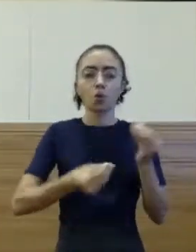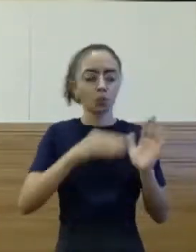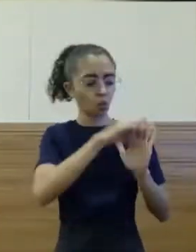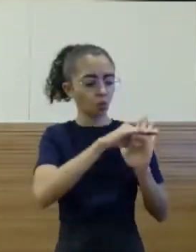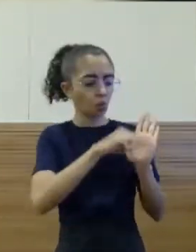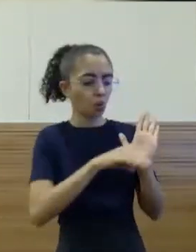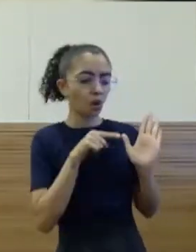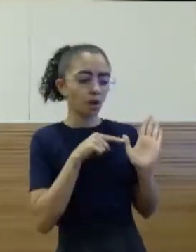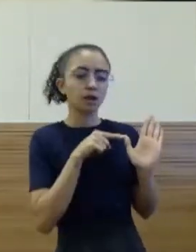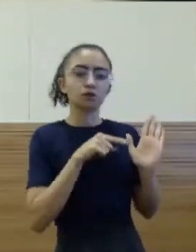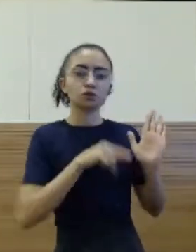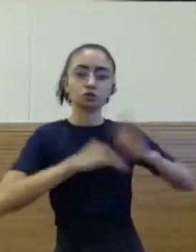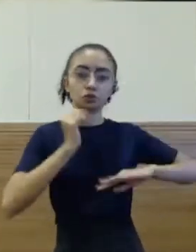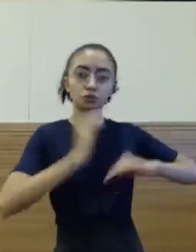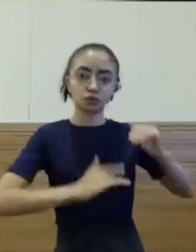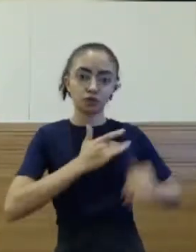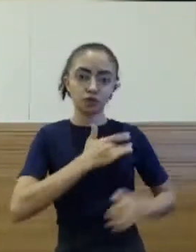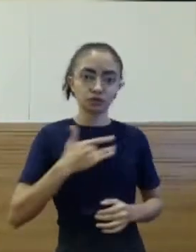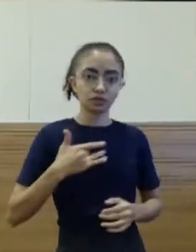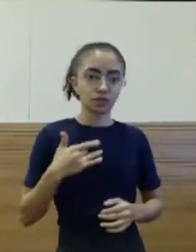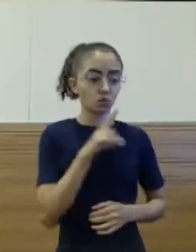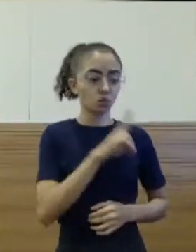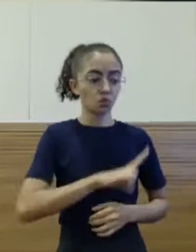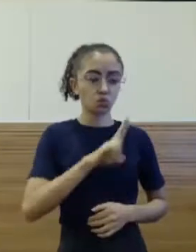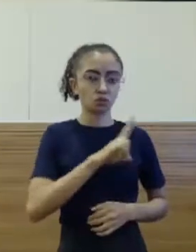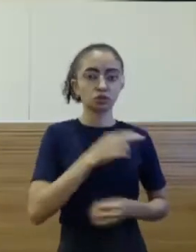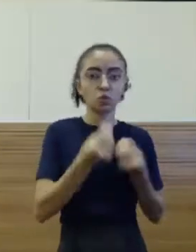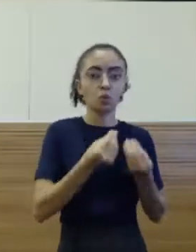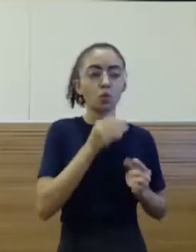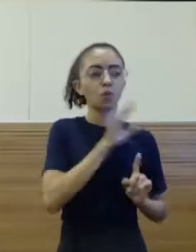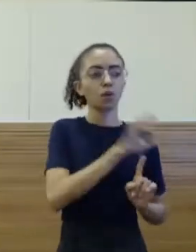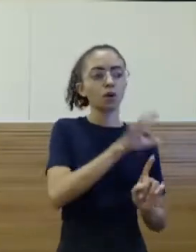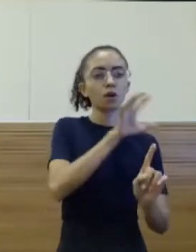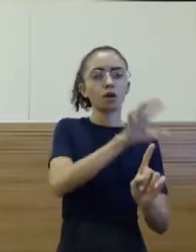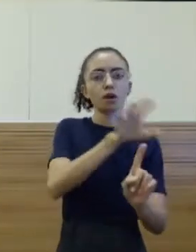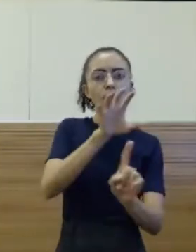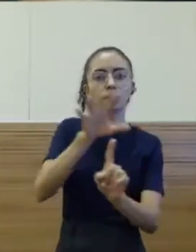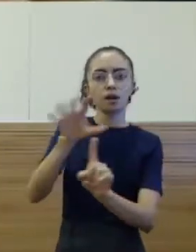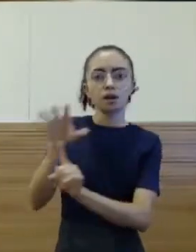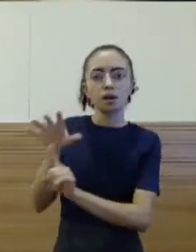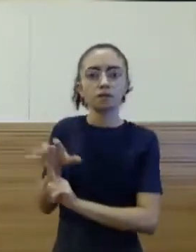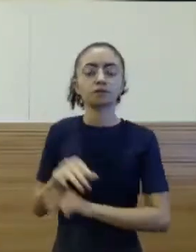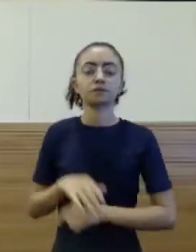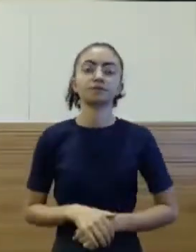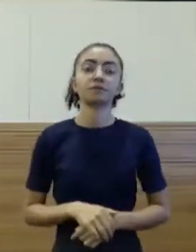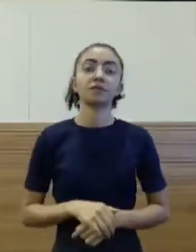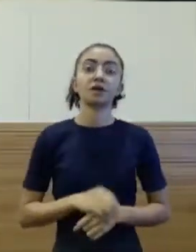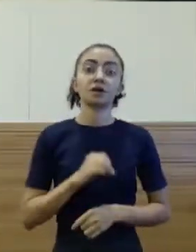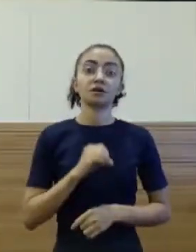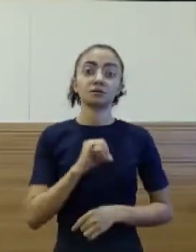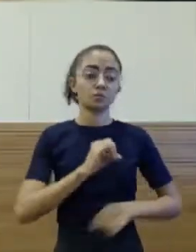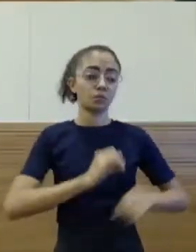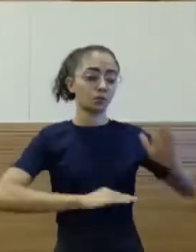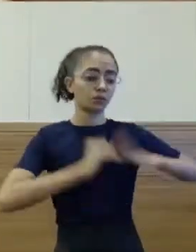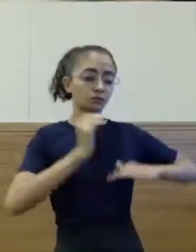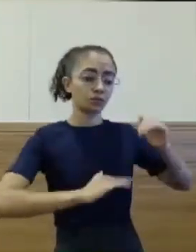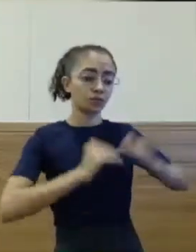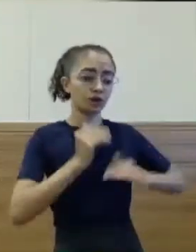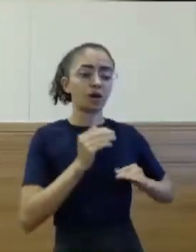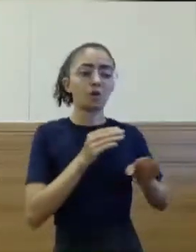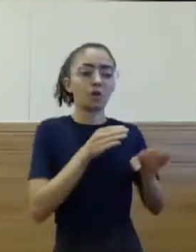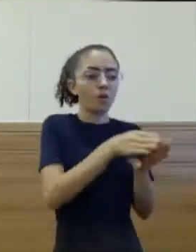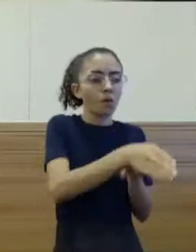on how the guide is used by health professionals. There's randomized field assays that shows